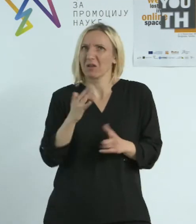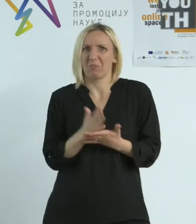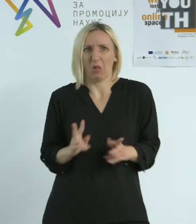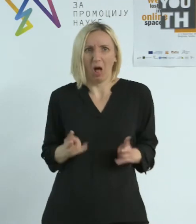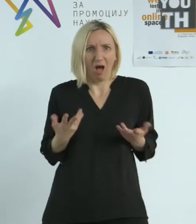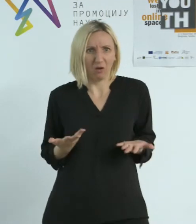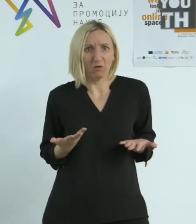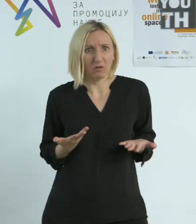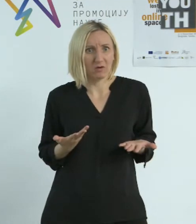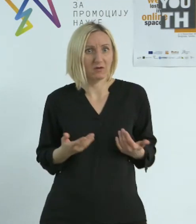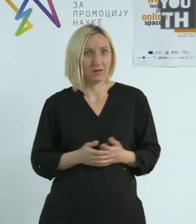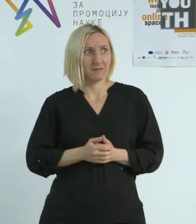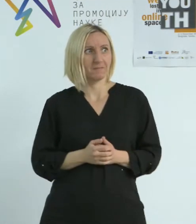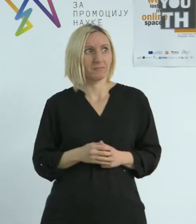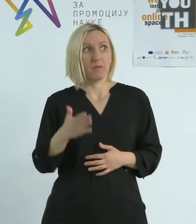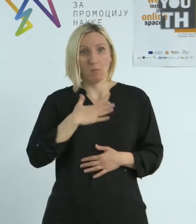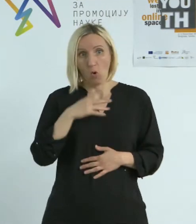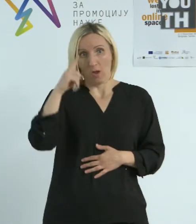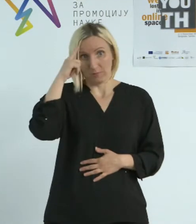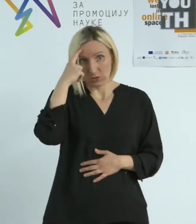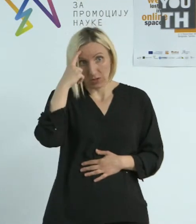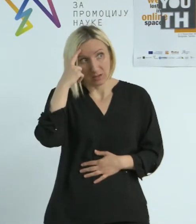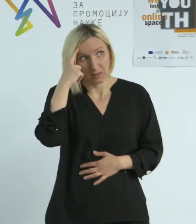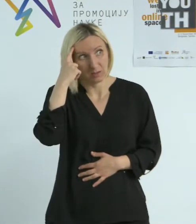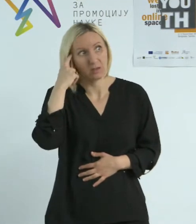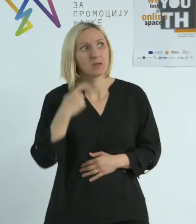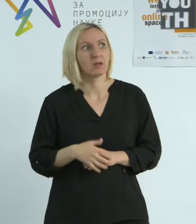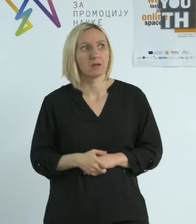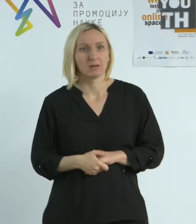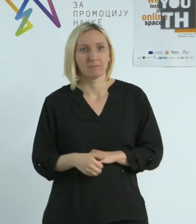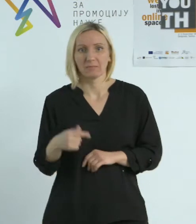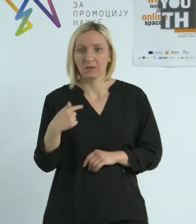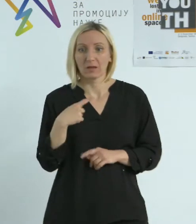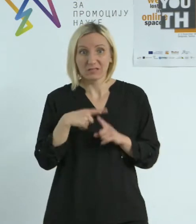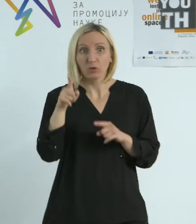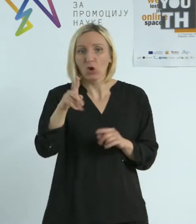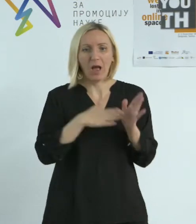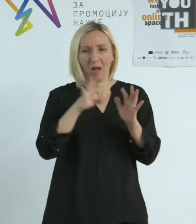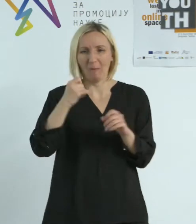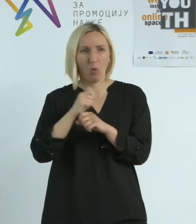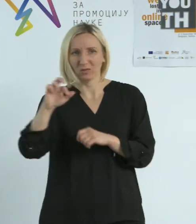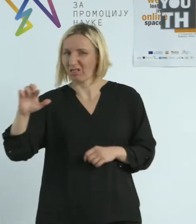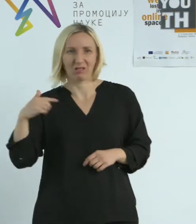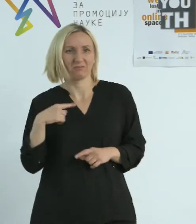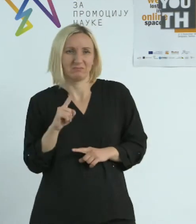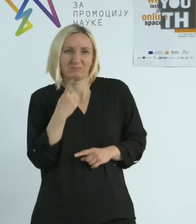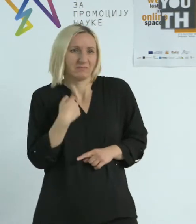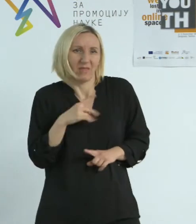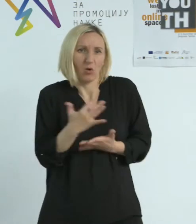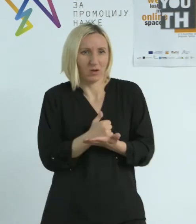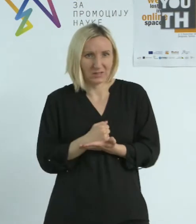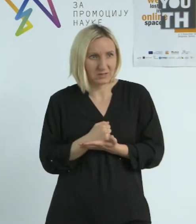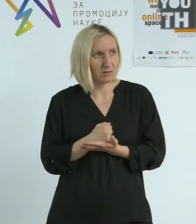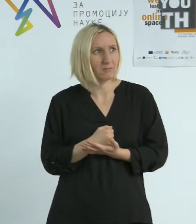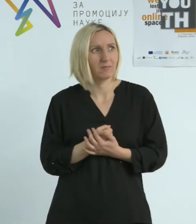This is what this is because for that I never used Moodle. What I want